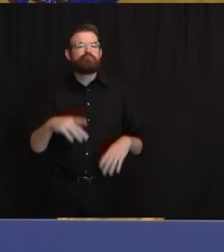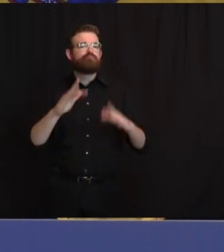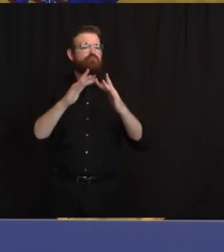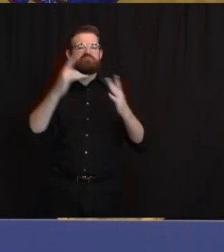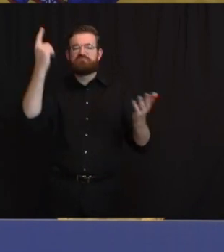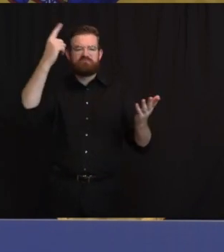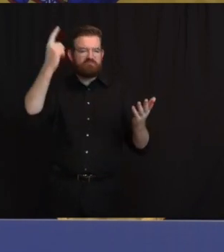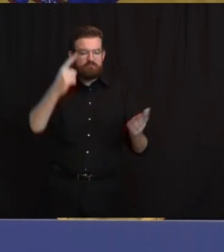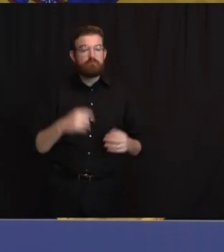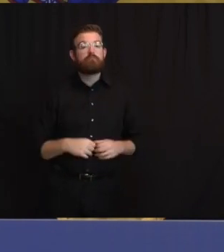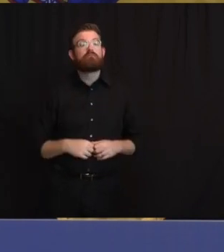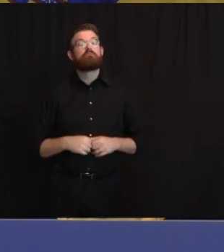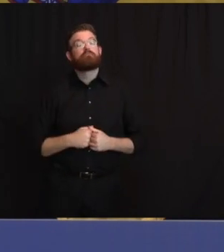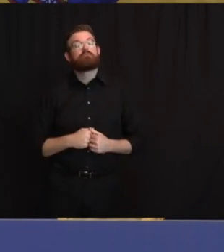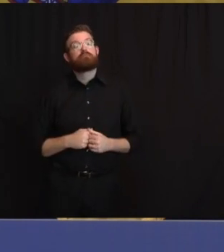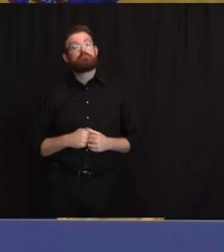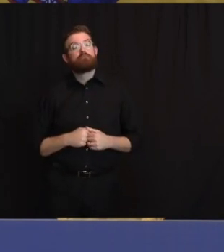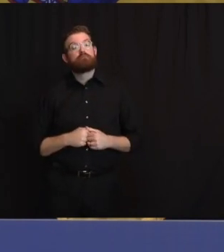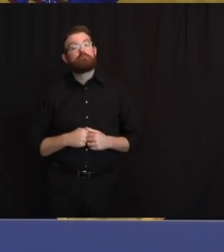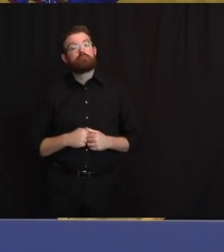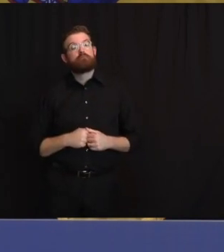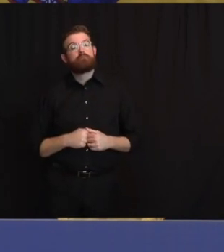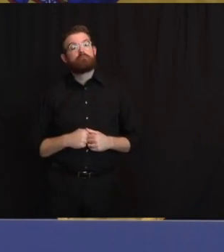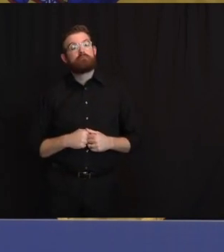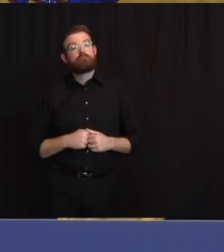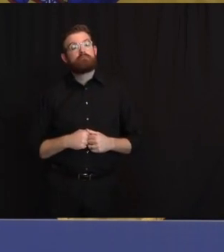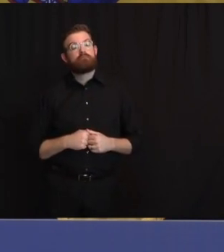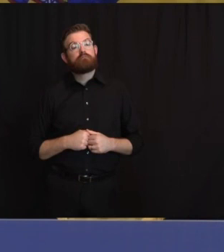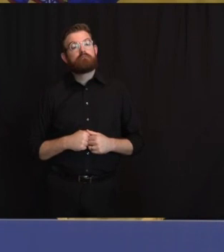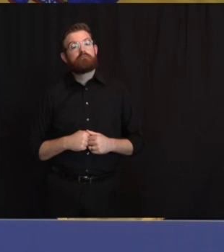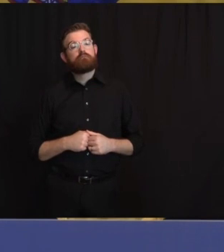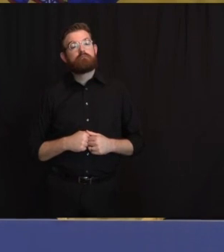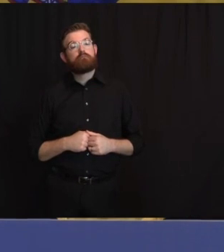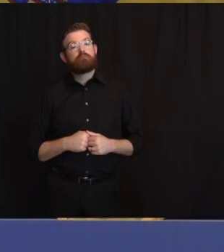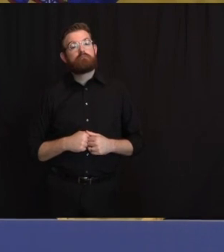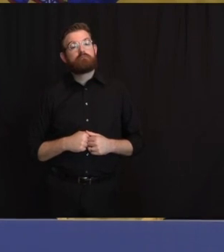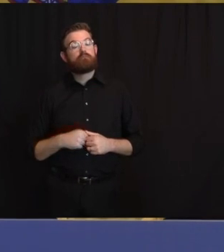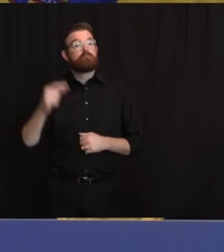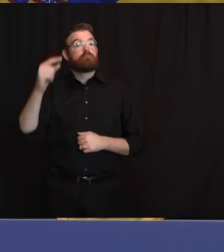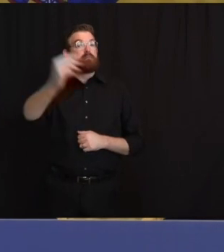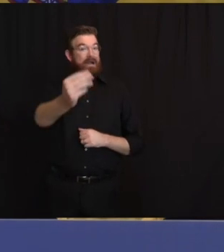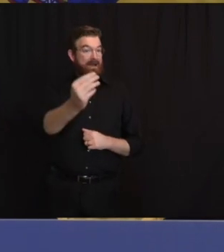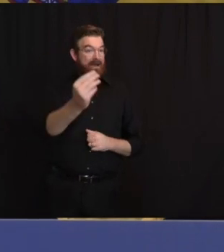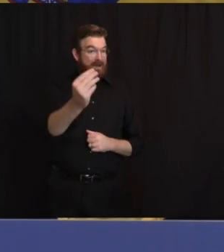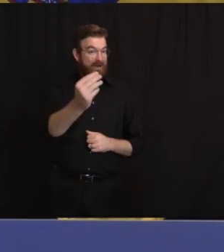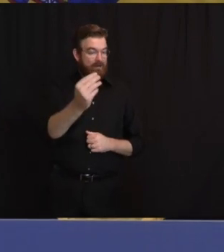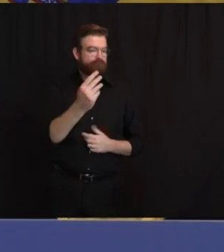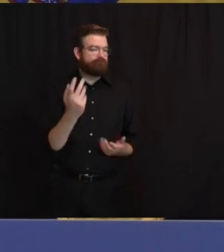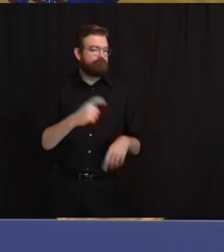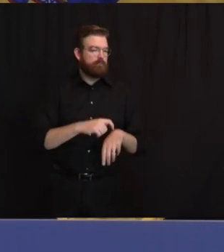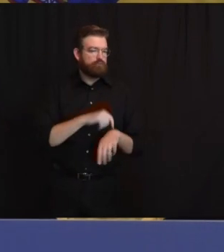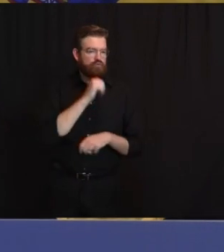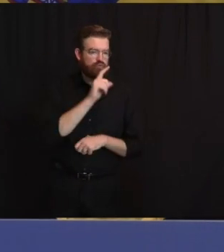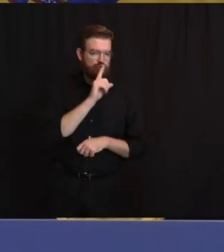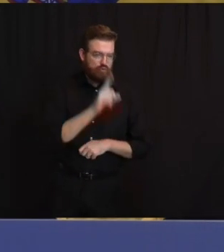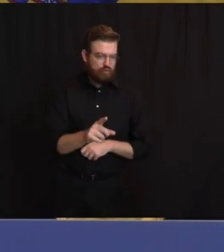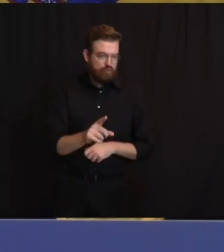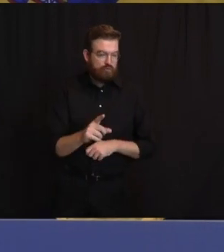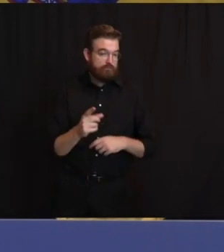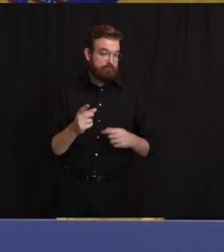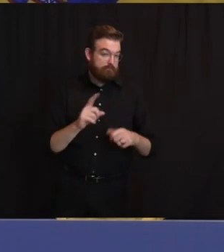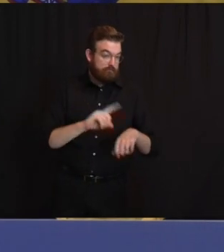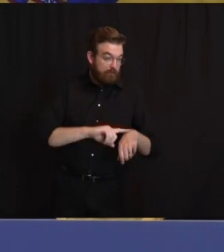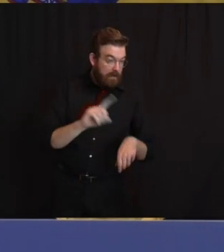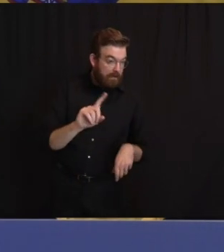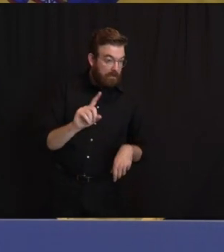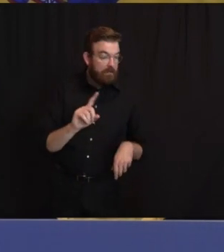do not, at least as I left the office, do not have a time yet for the White House, so we'll be at 1 o'clock on Monday unless you hear otherwise.